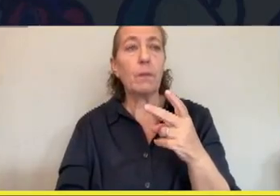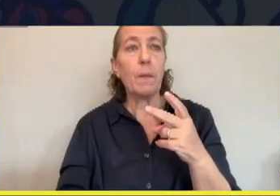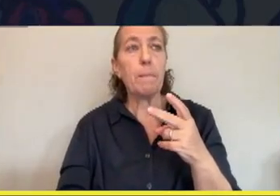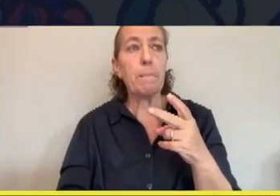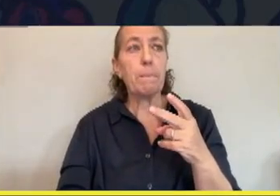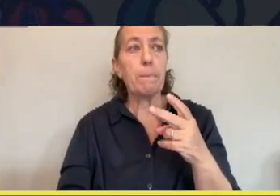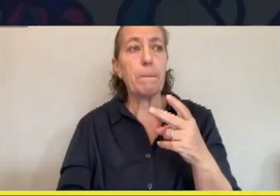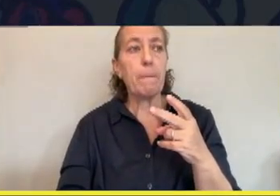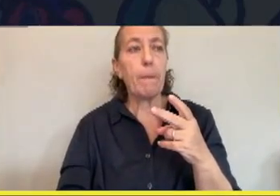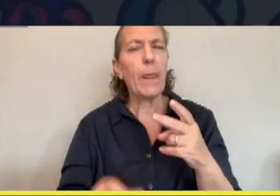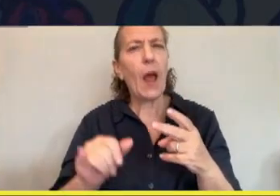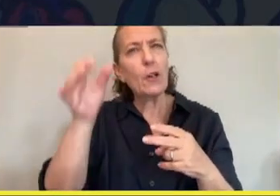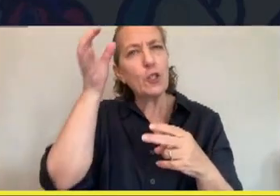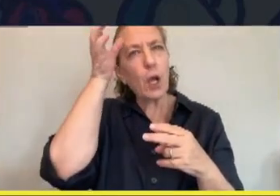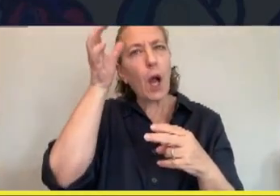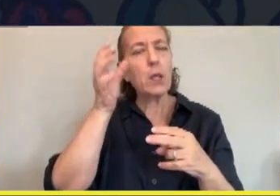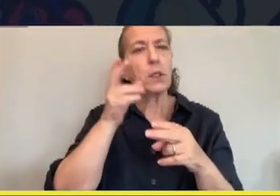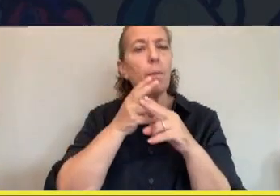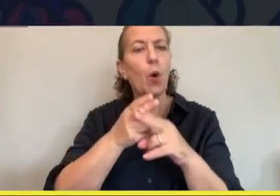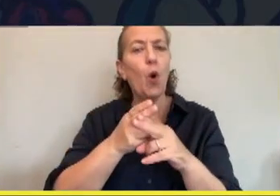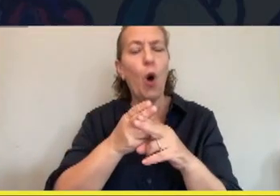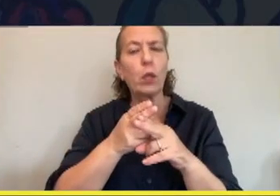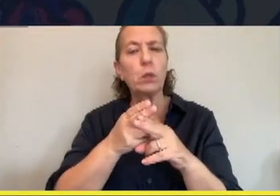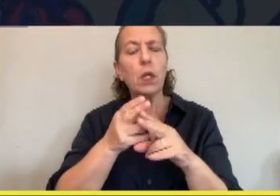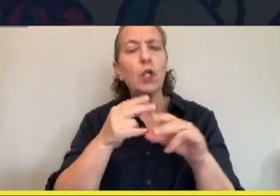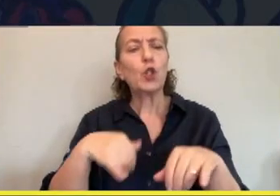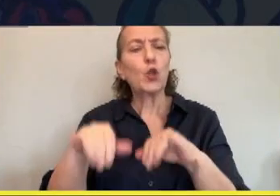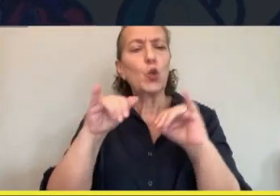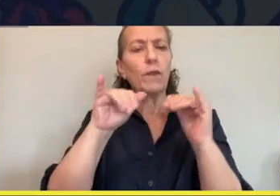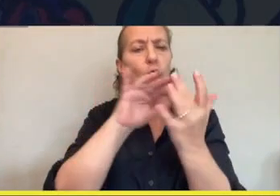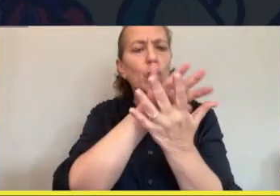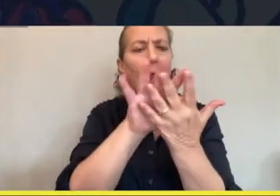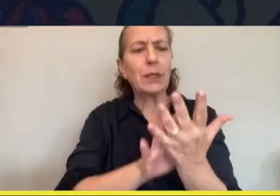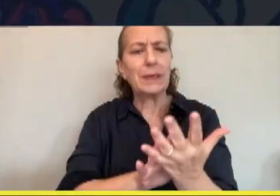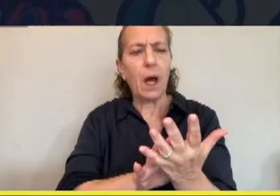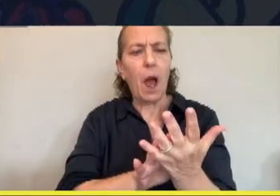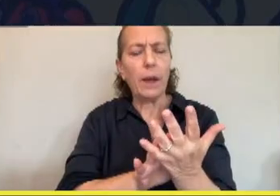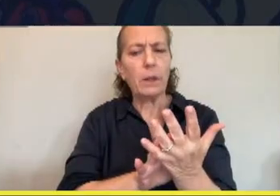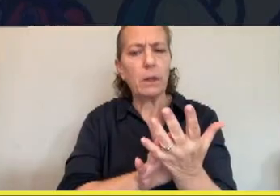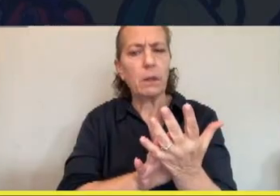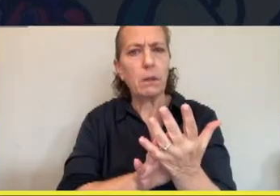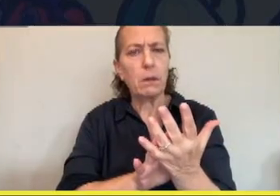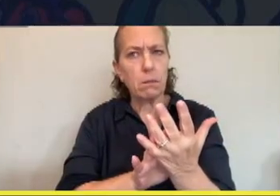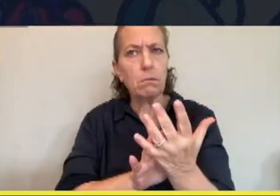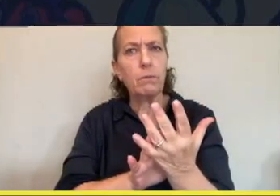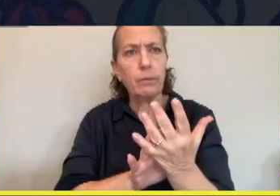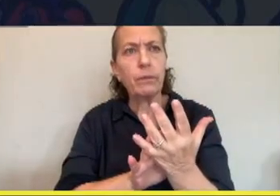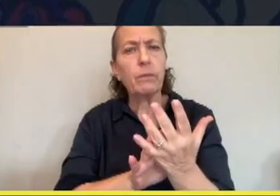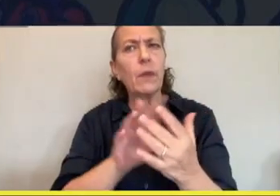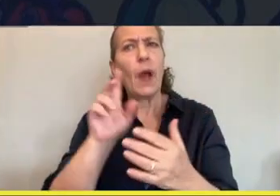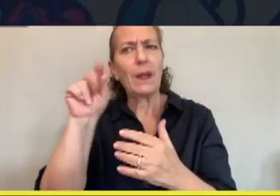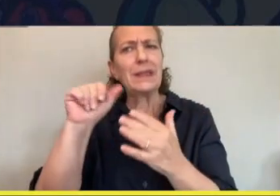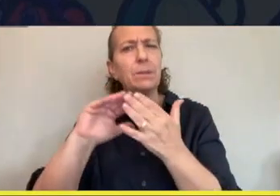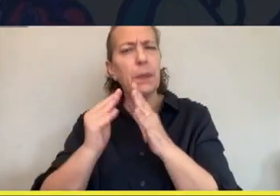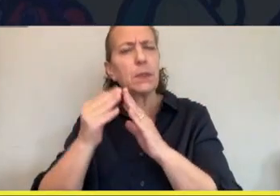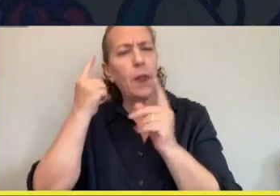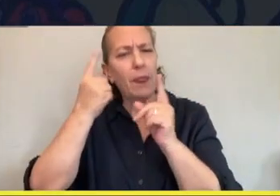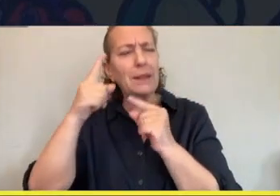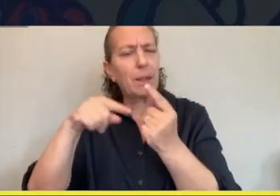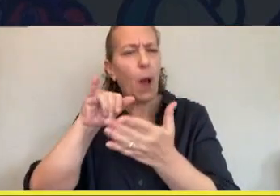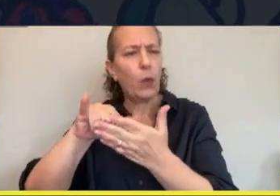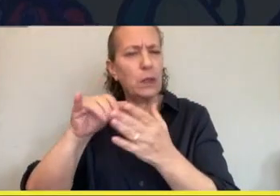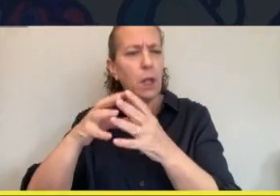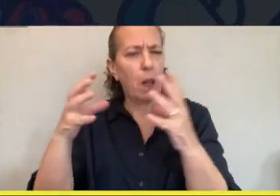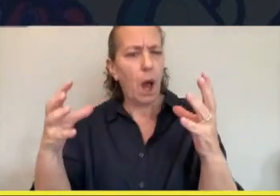concept called universal design, which is very kind of thought about in the disability community. And that is that whenever